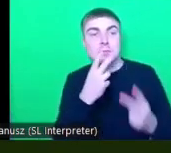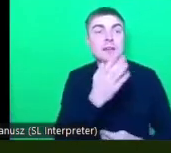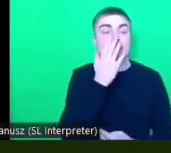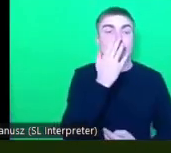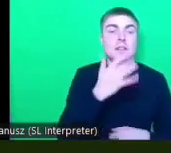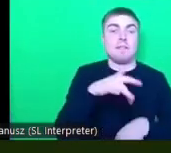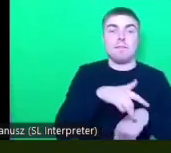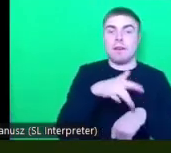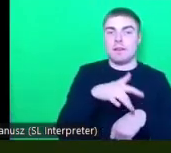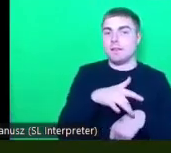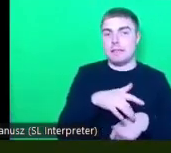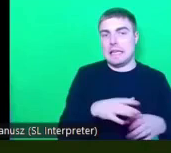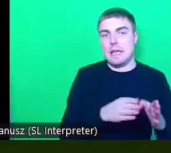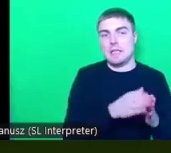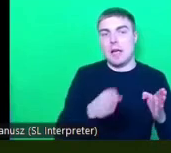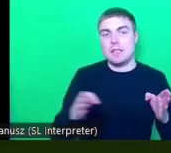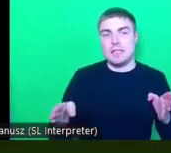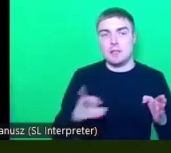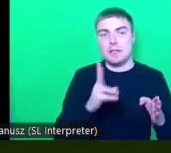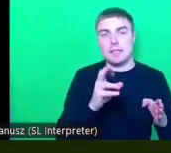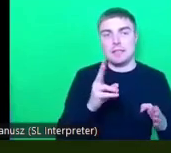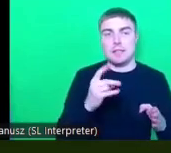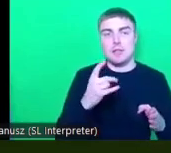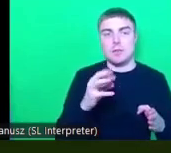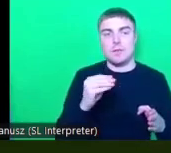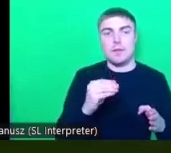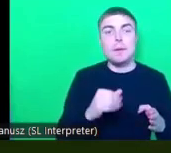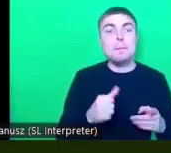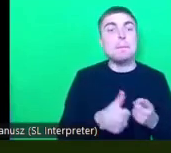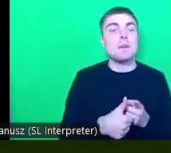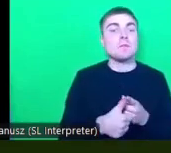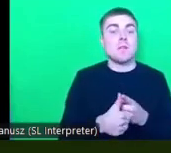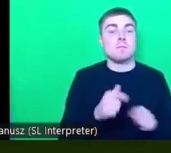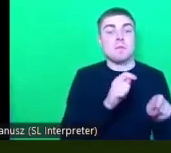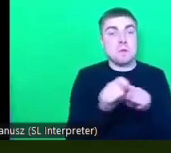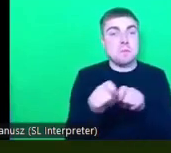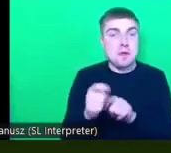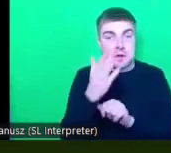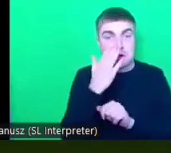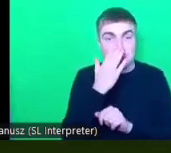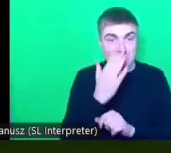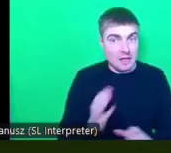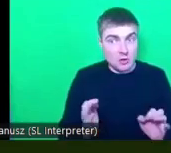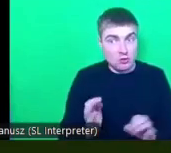of presence of wolves and also duration, how long have there been wolf territories in the area.